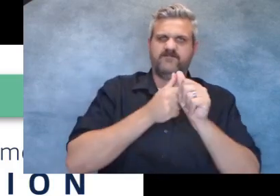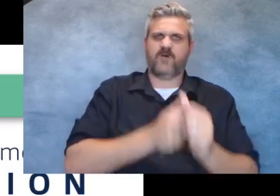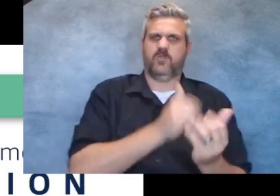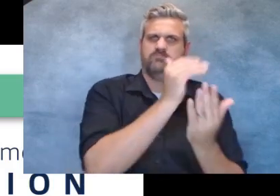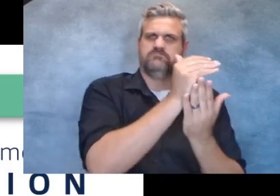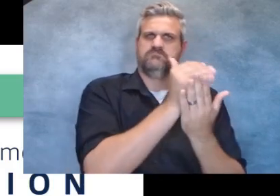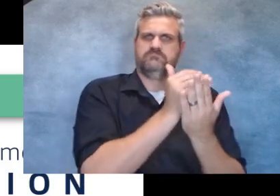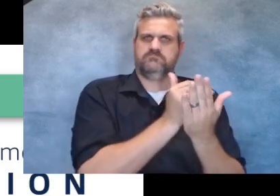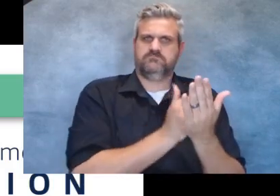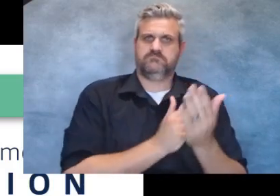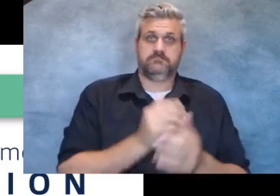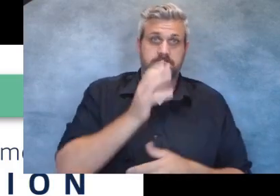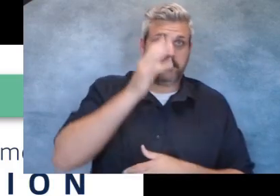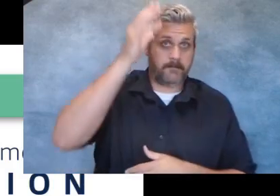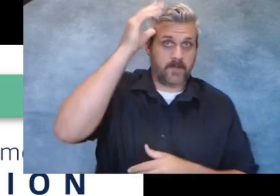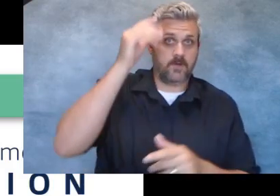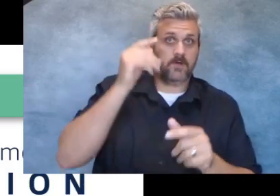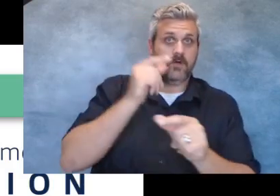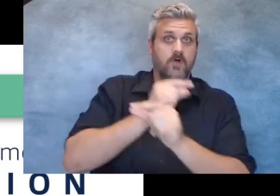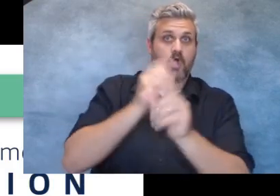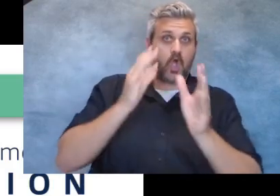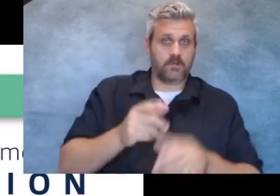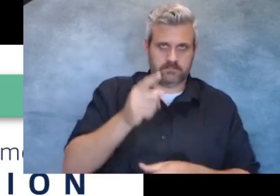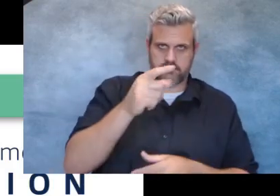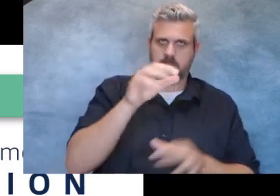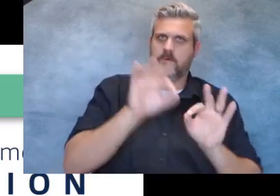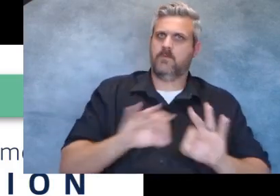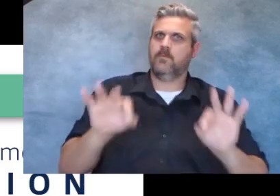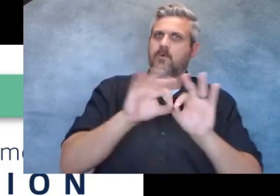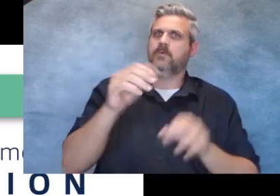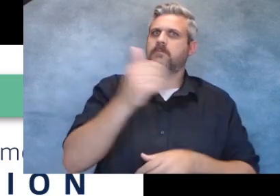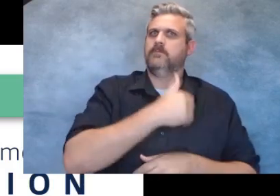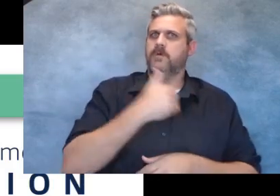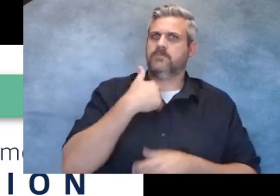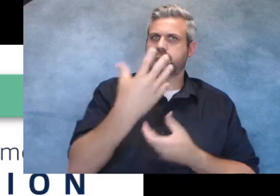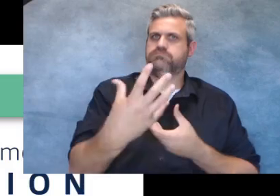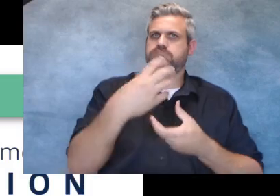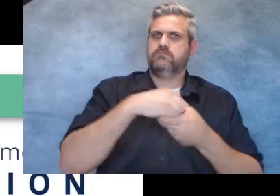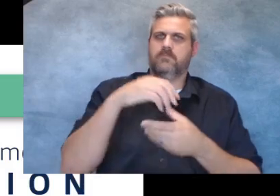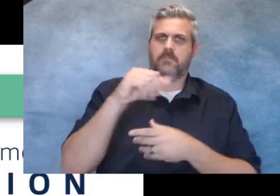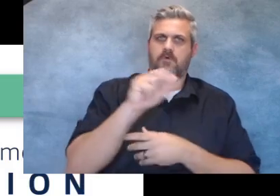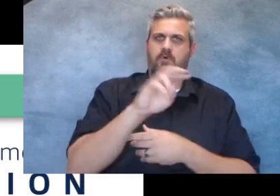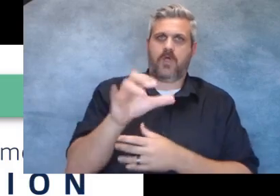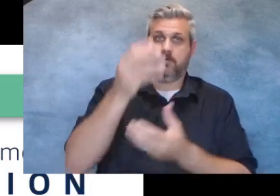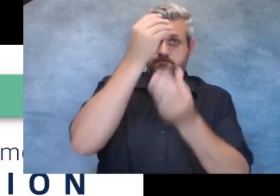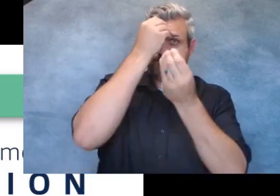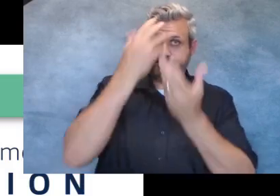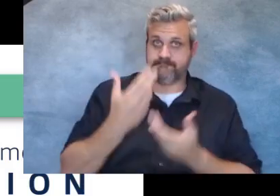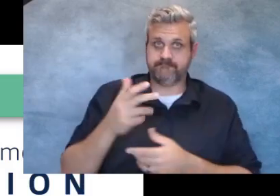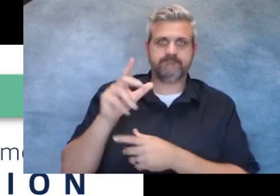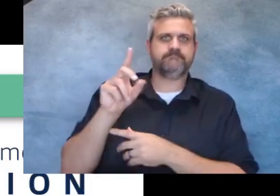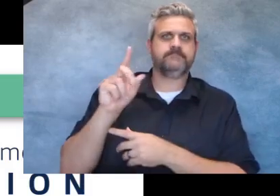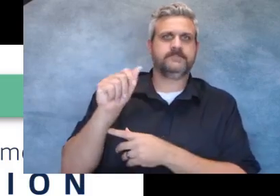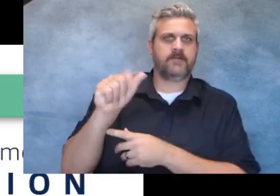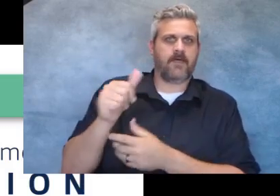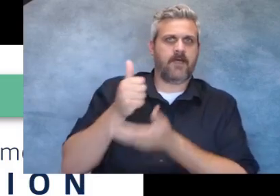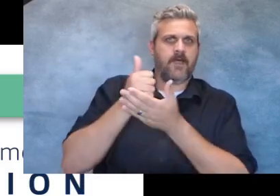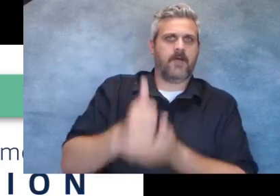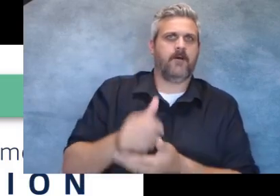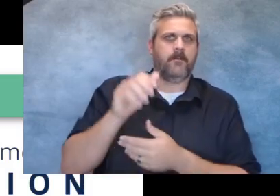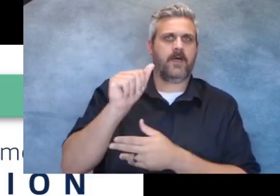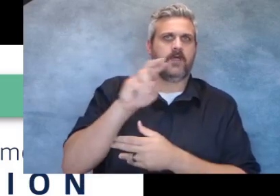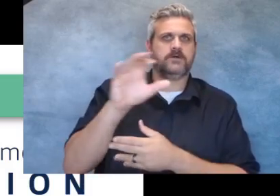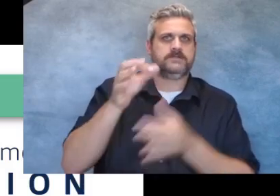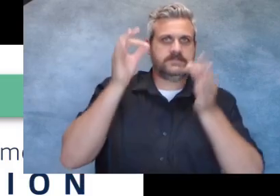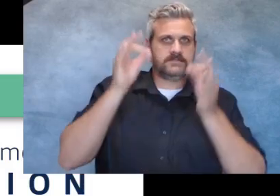format. Parents and guardians are important members of the ARC and will provide information and data to assist the ARC in completing the